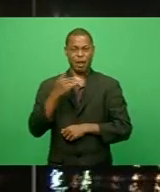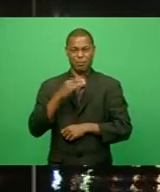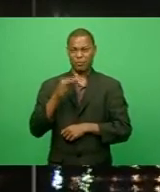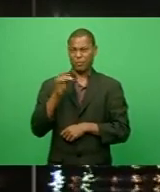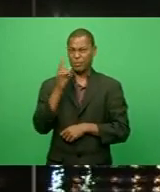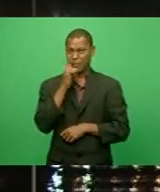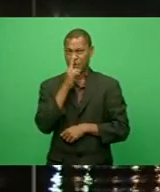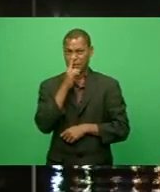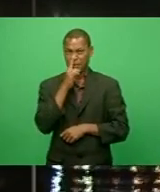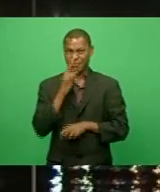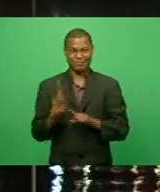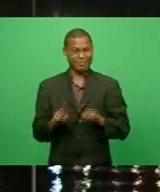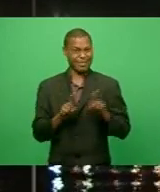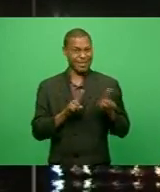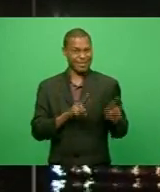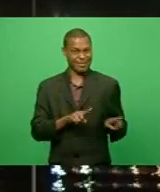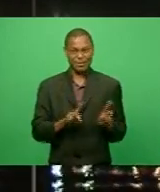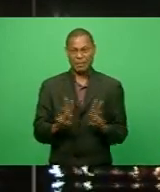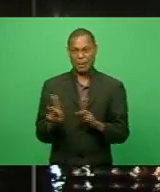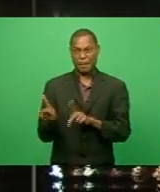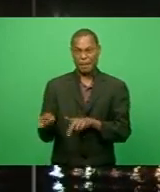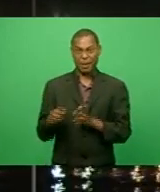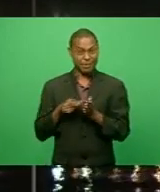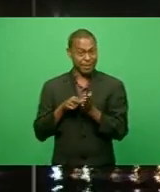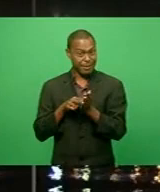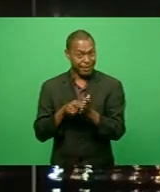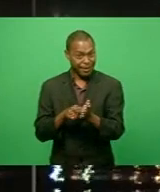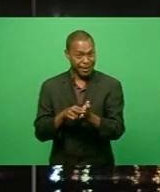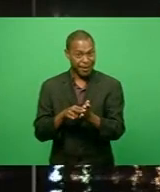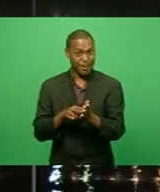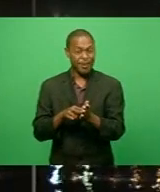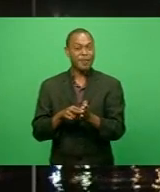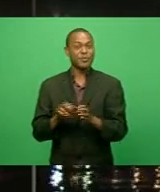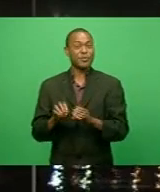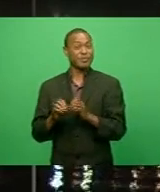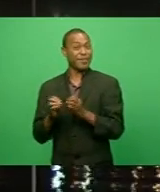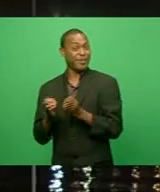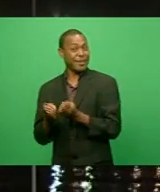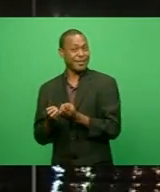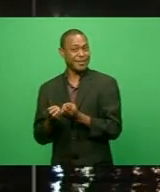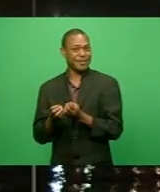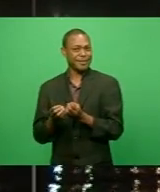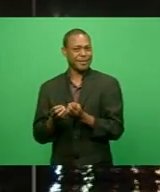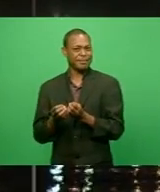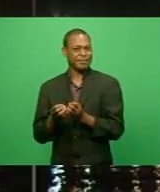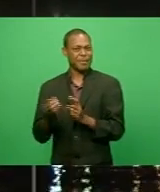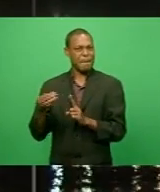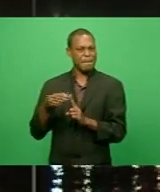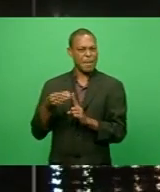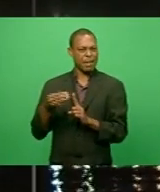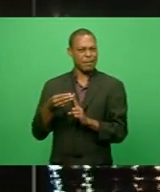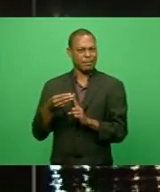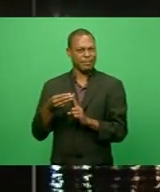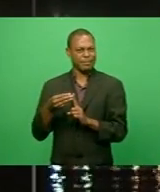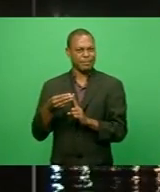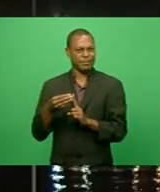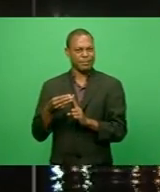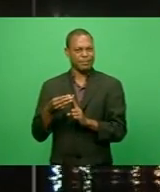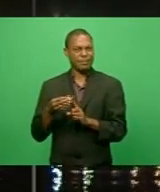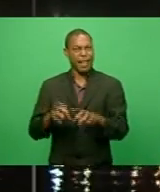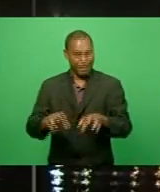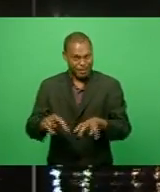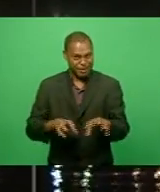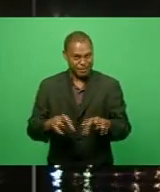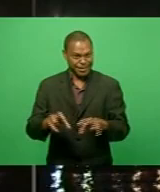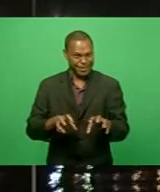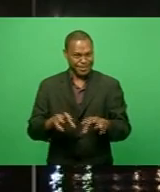the event at Prince Charles Park, the organizers believe that one of the main aims of generating economic activity